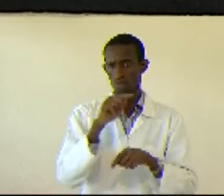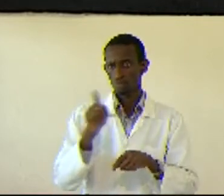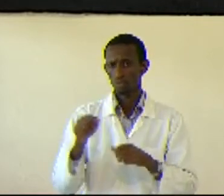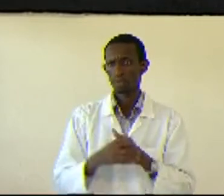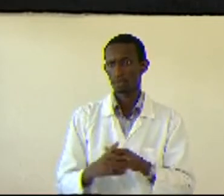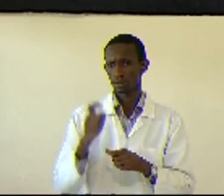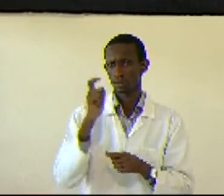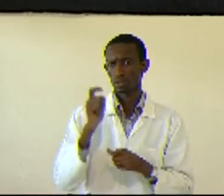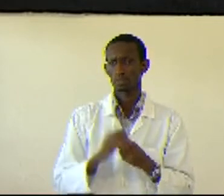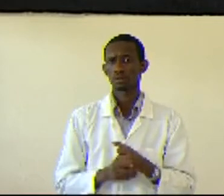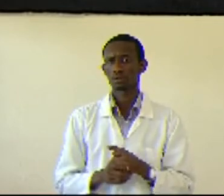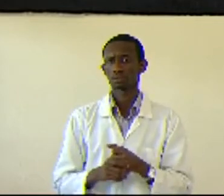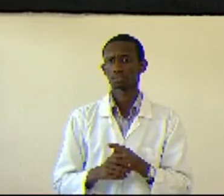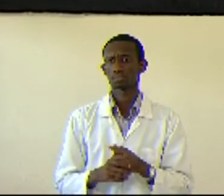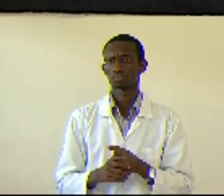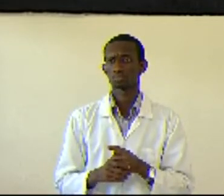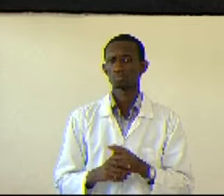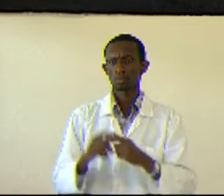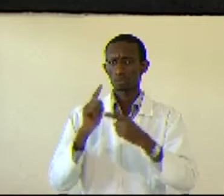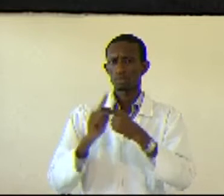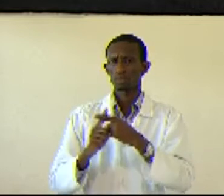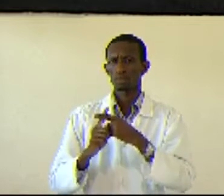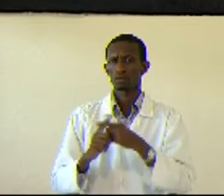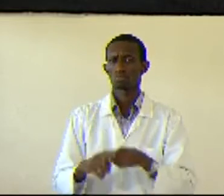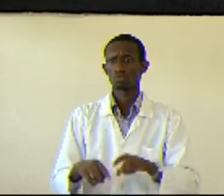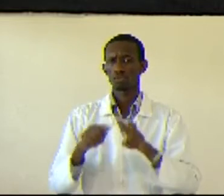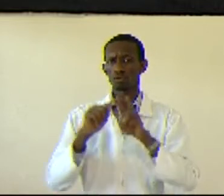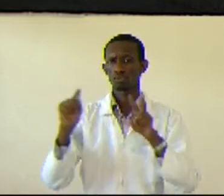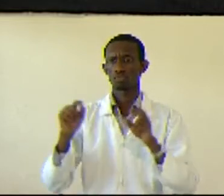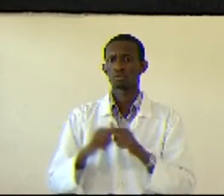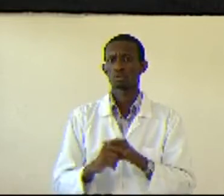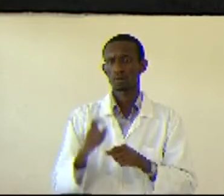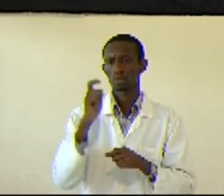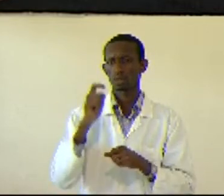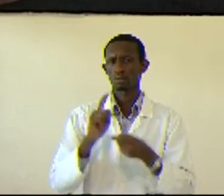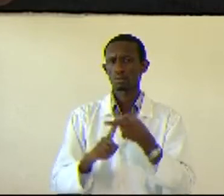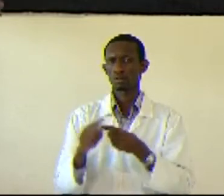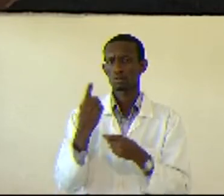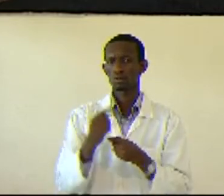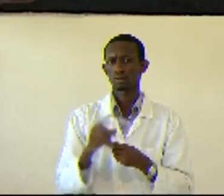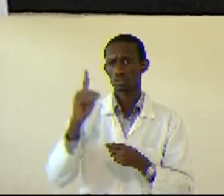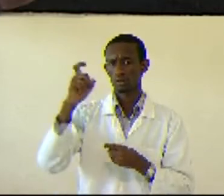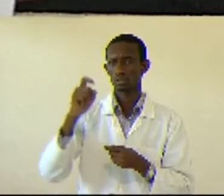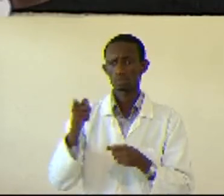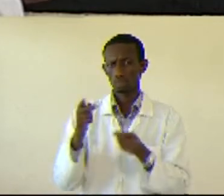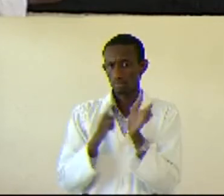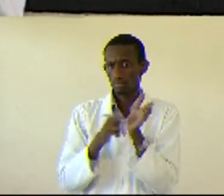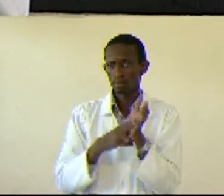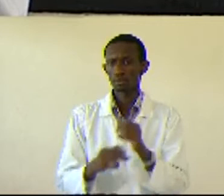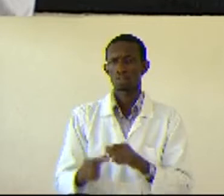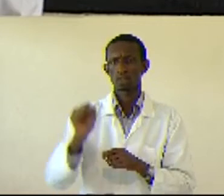by x times square root of x squared minus 1 dx, this is equal to